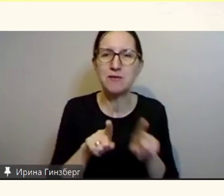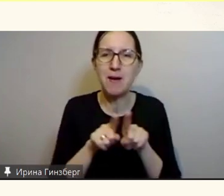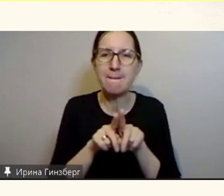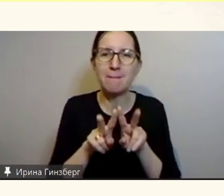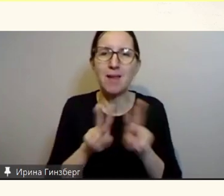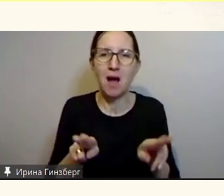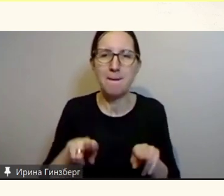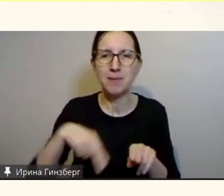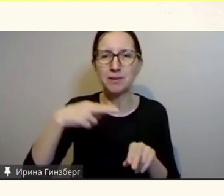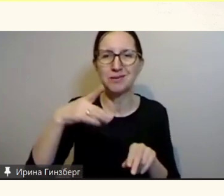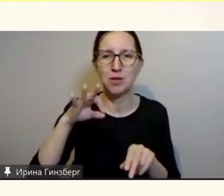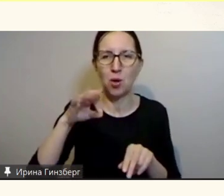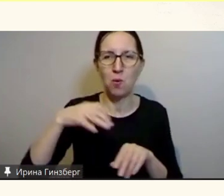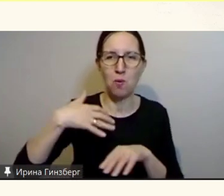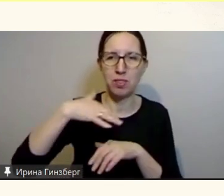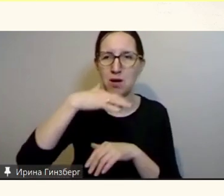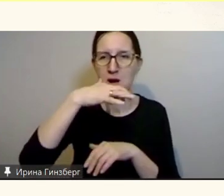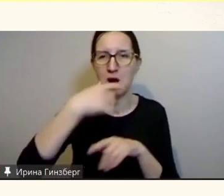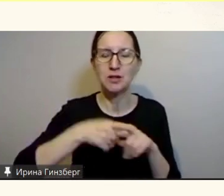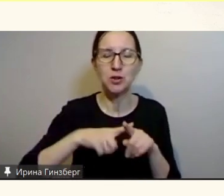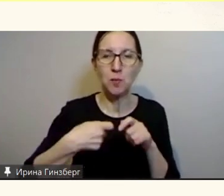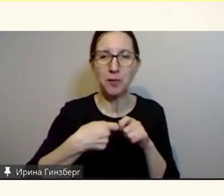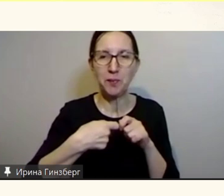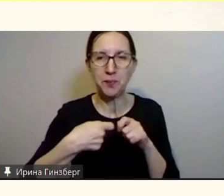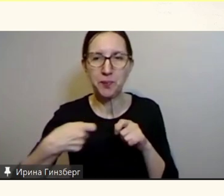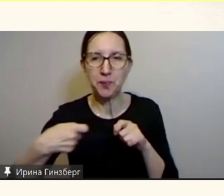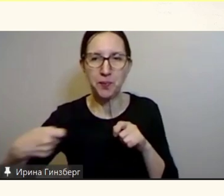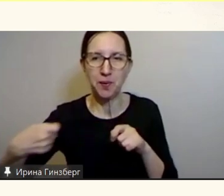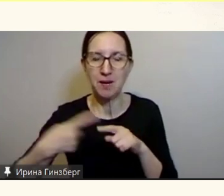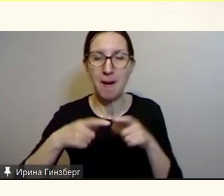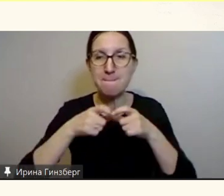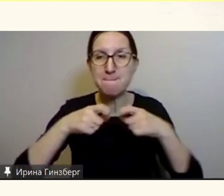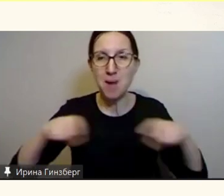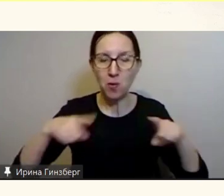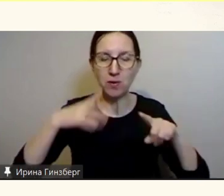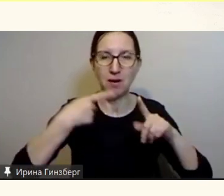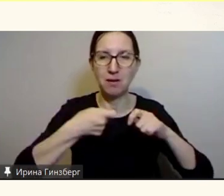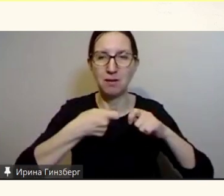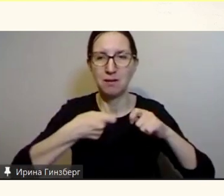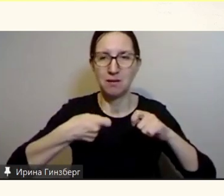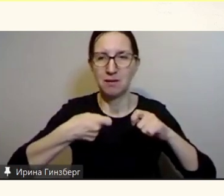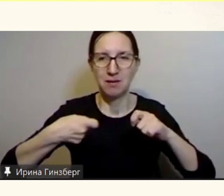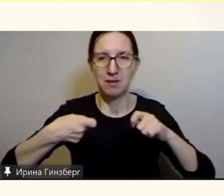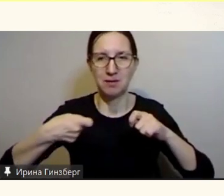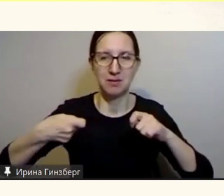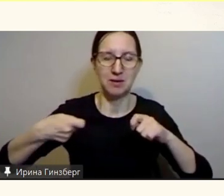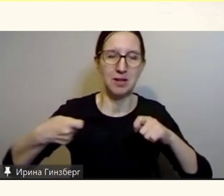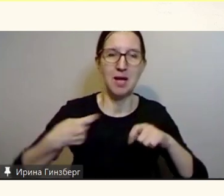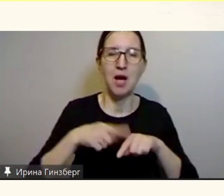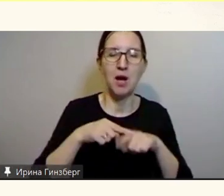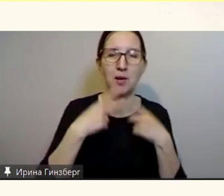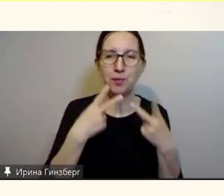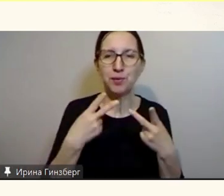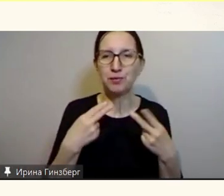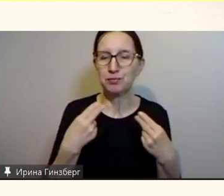to make it into slow motion. So even from 1976, Bill was using that.